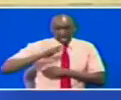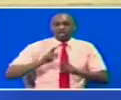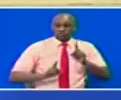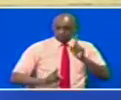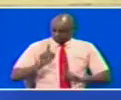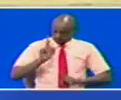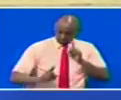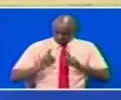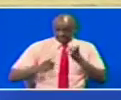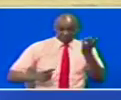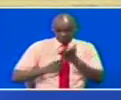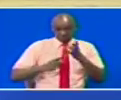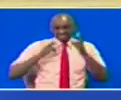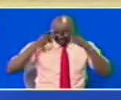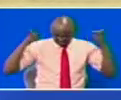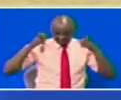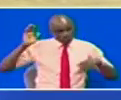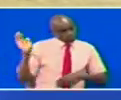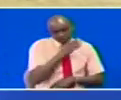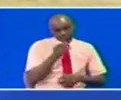against terrorism and extremism.